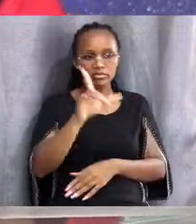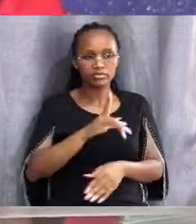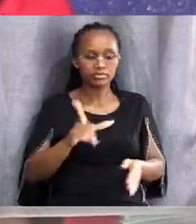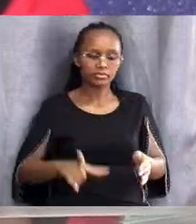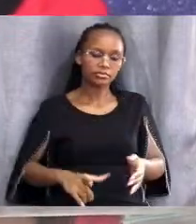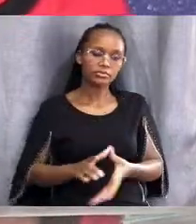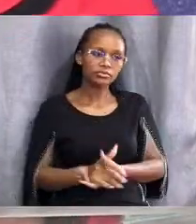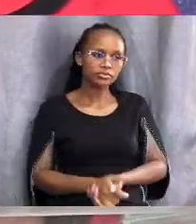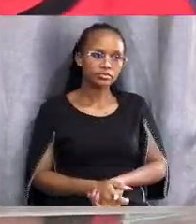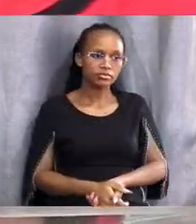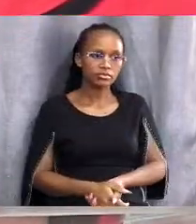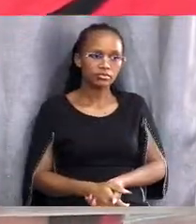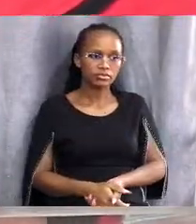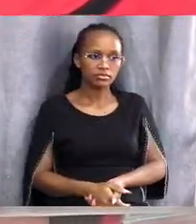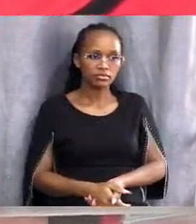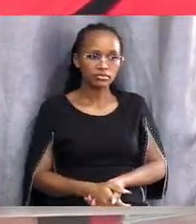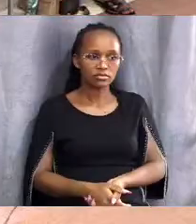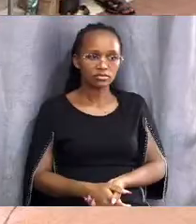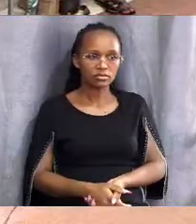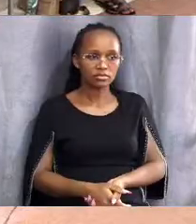rogosho.